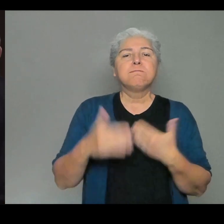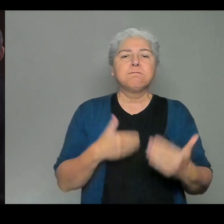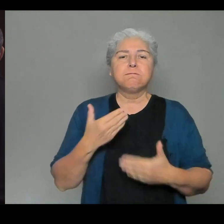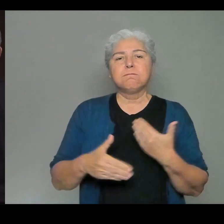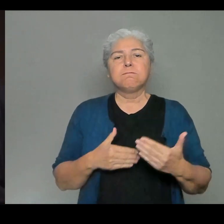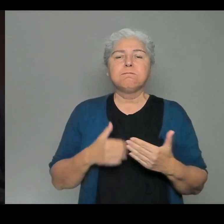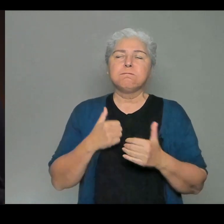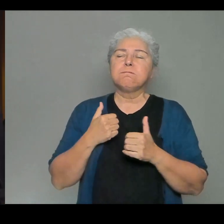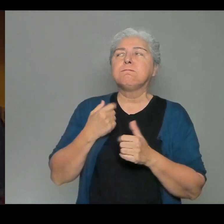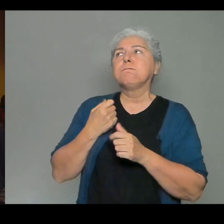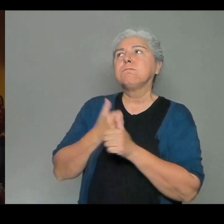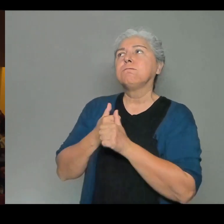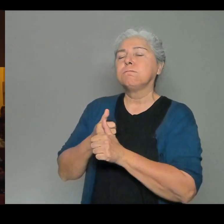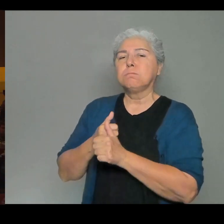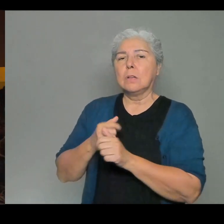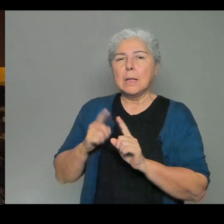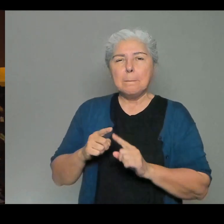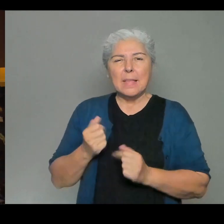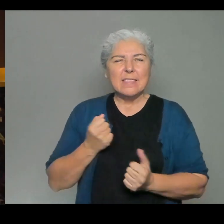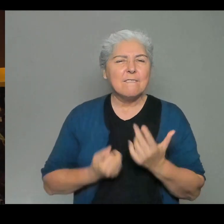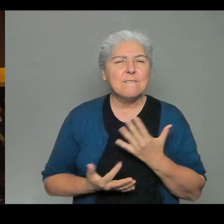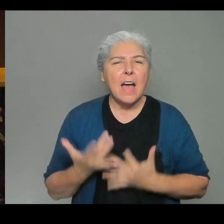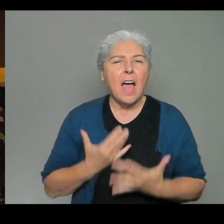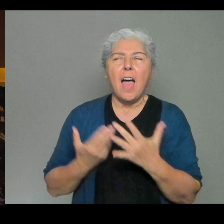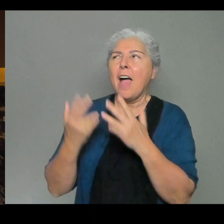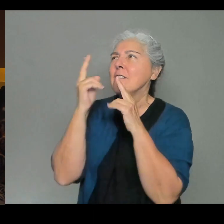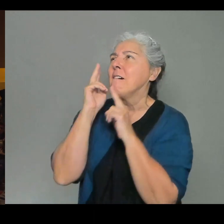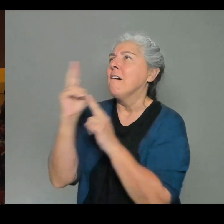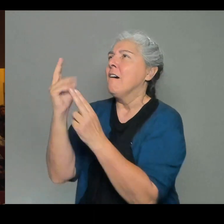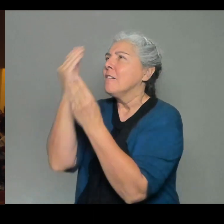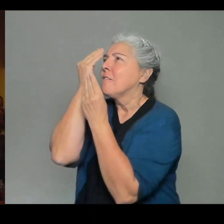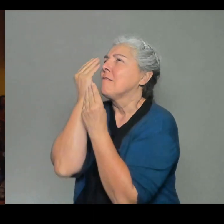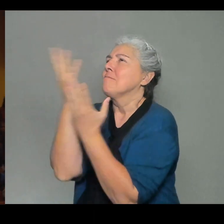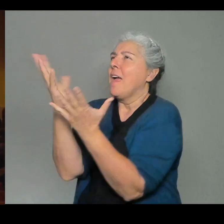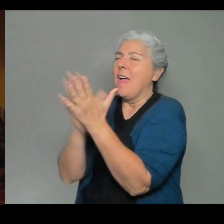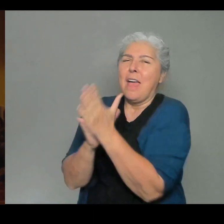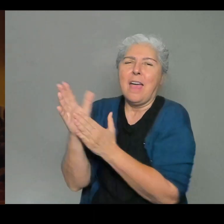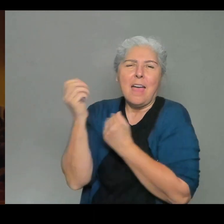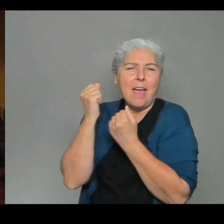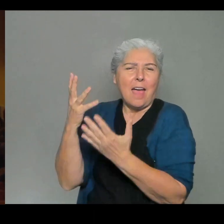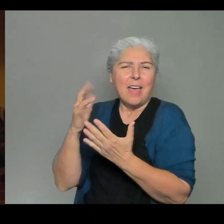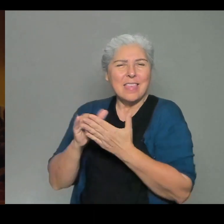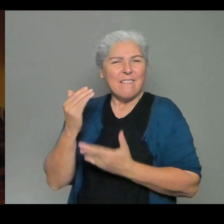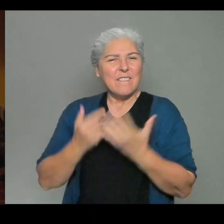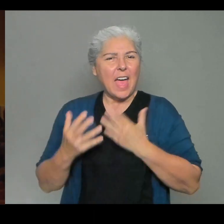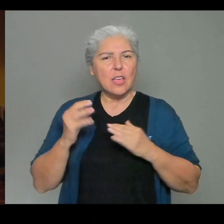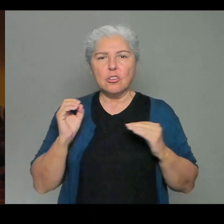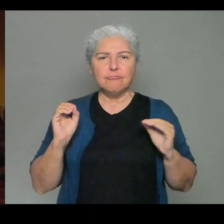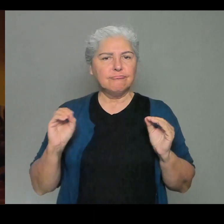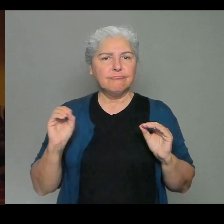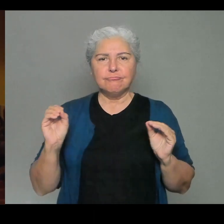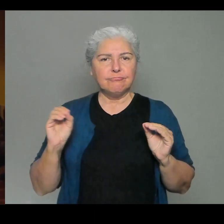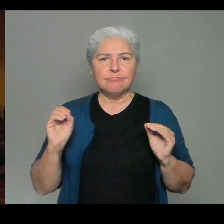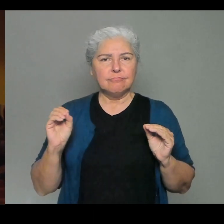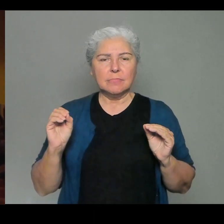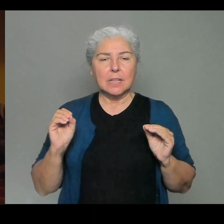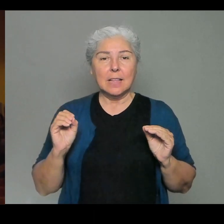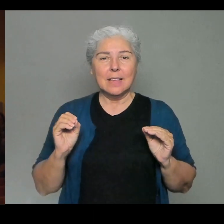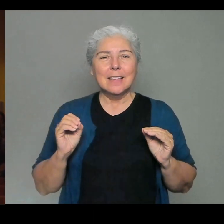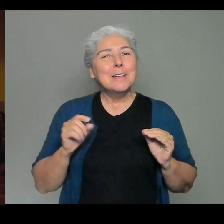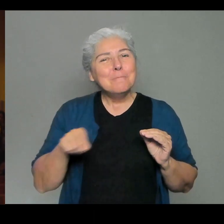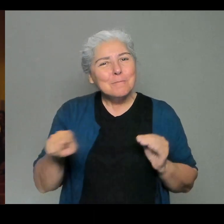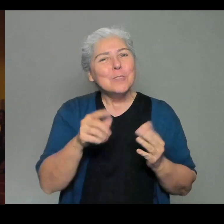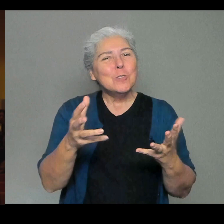you to obey God, to honor God, to glorify God. You're just going through the motions. And you want